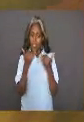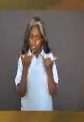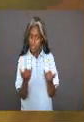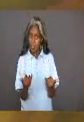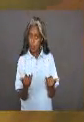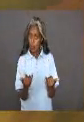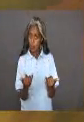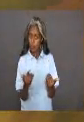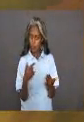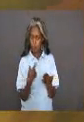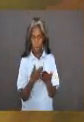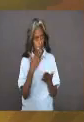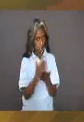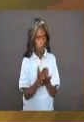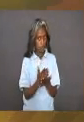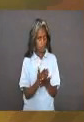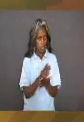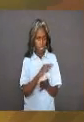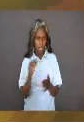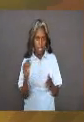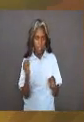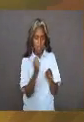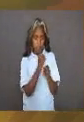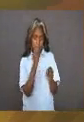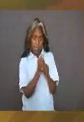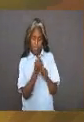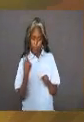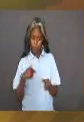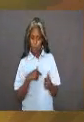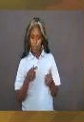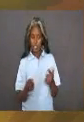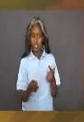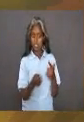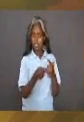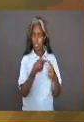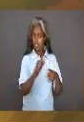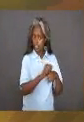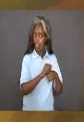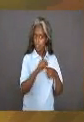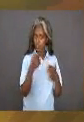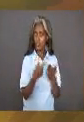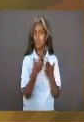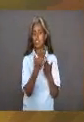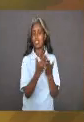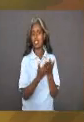Now we will pause and perform our second activity of this lesson.